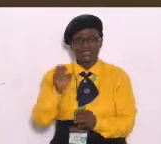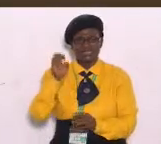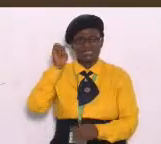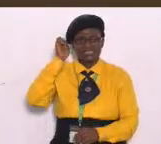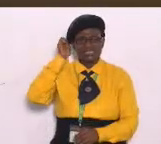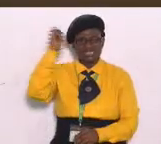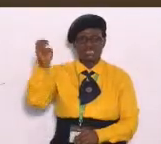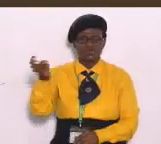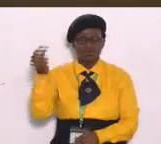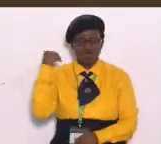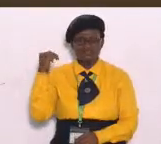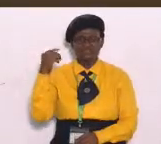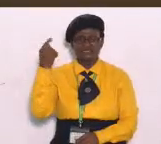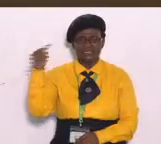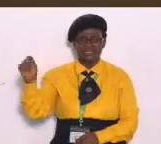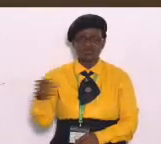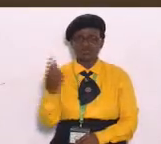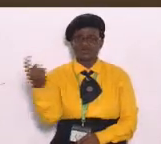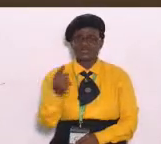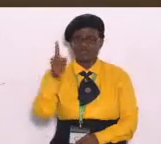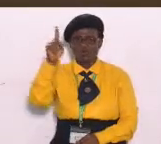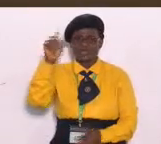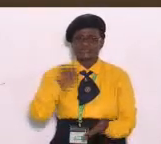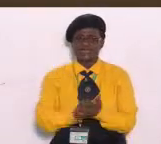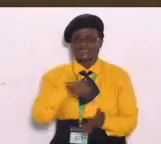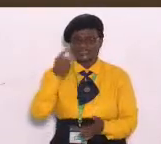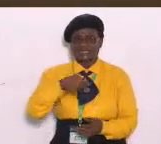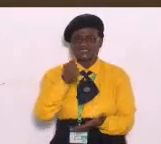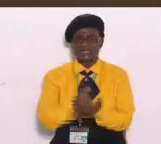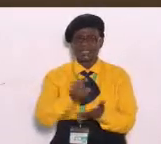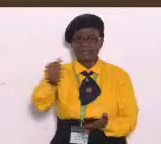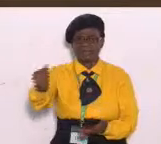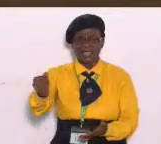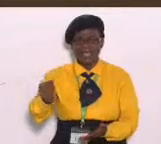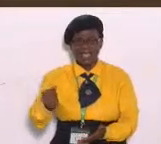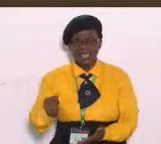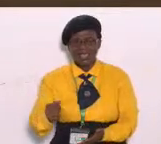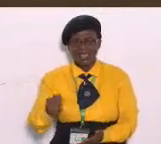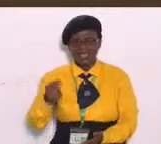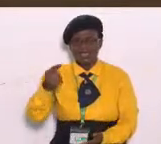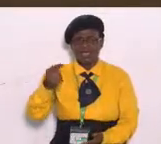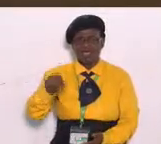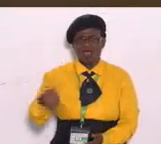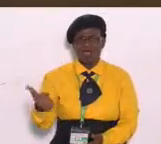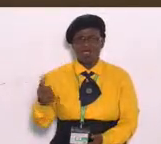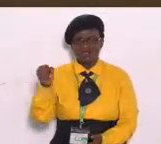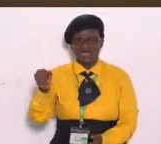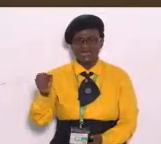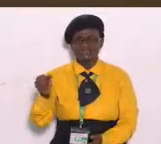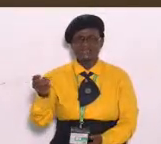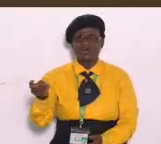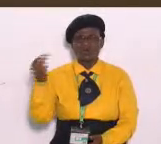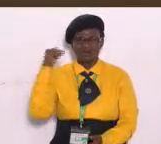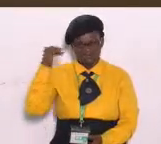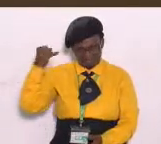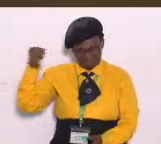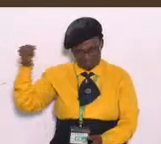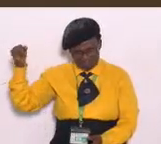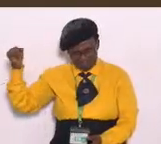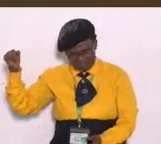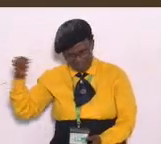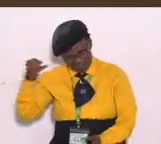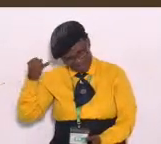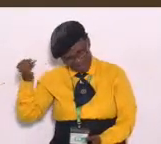said amen. The others were trying to imagine how can that be in